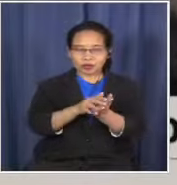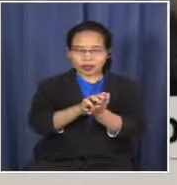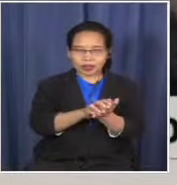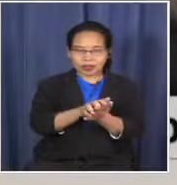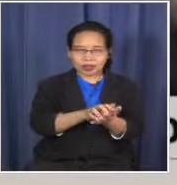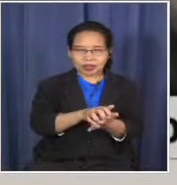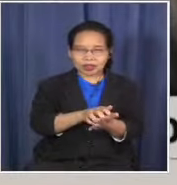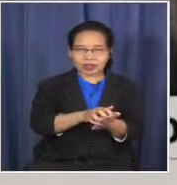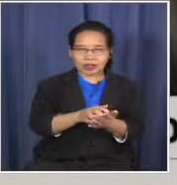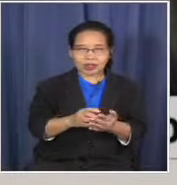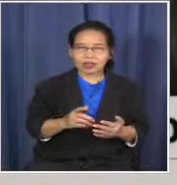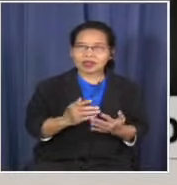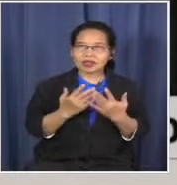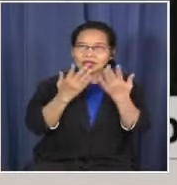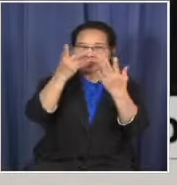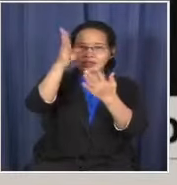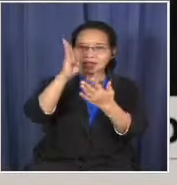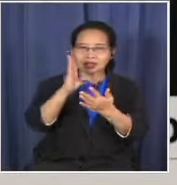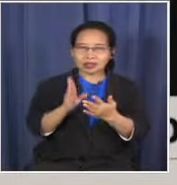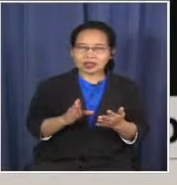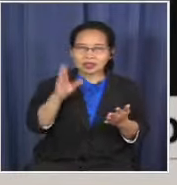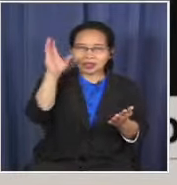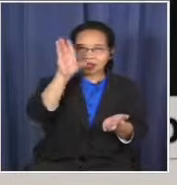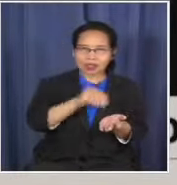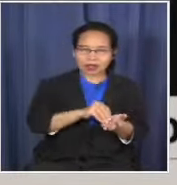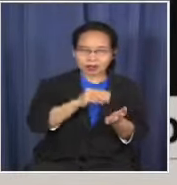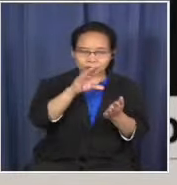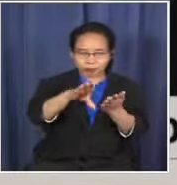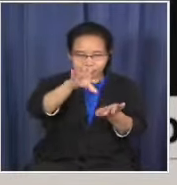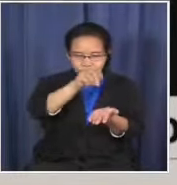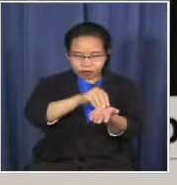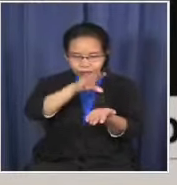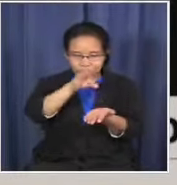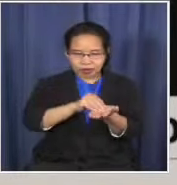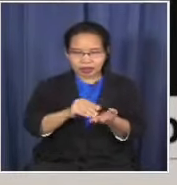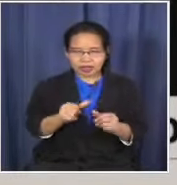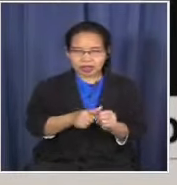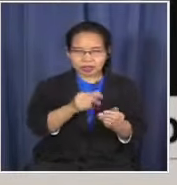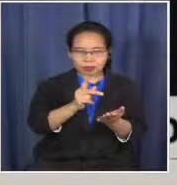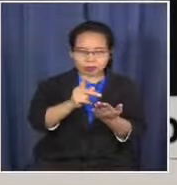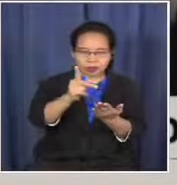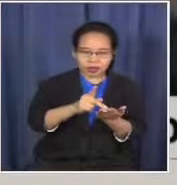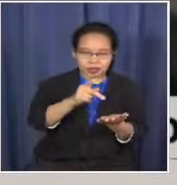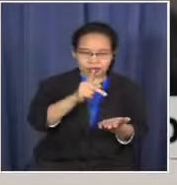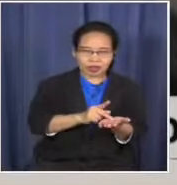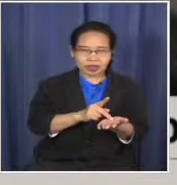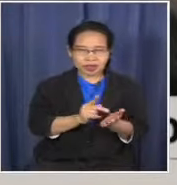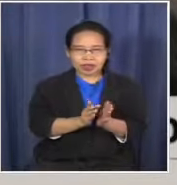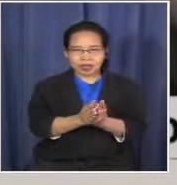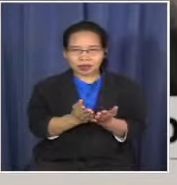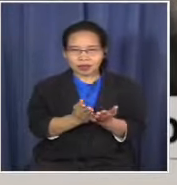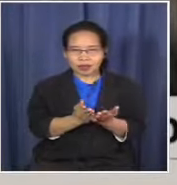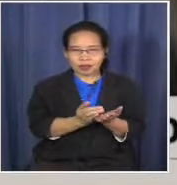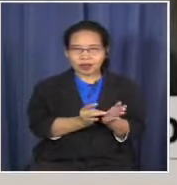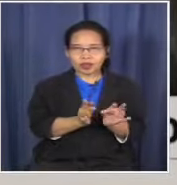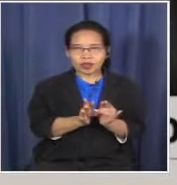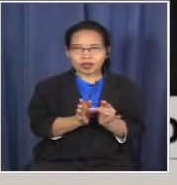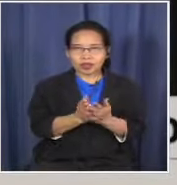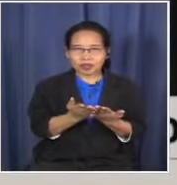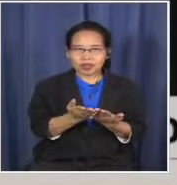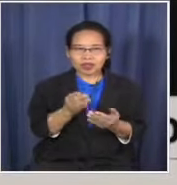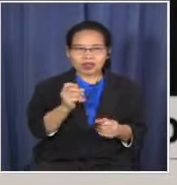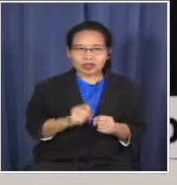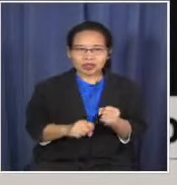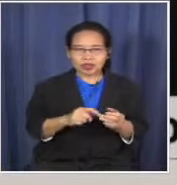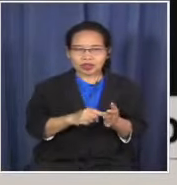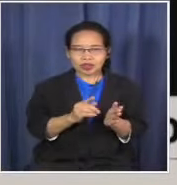AD. Well, the book is still there, but the pages are already very brittle. Good thing